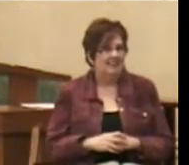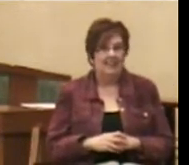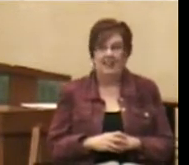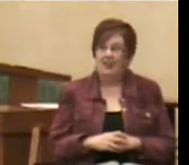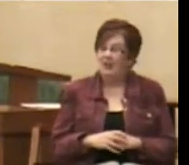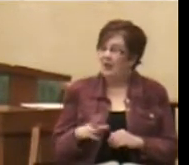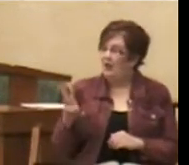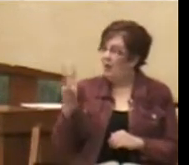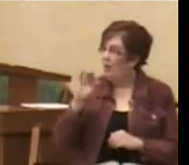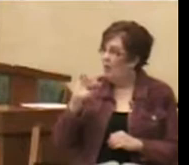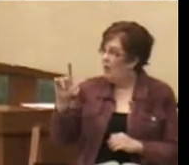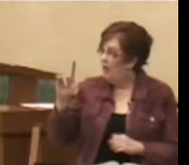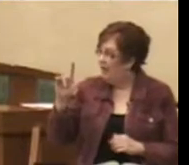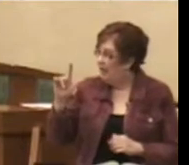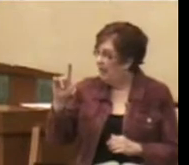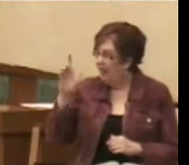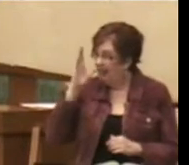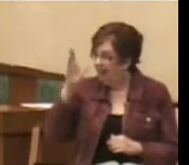Will worry